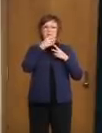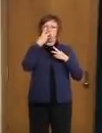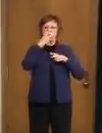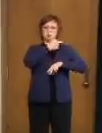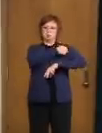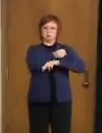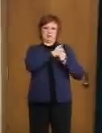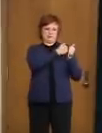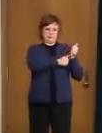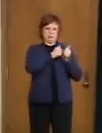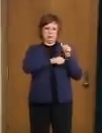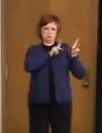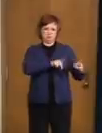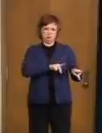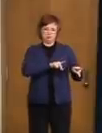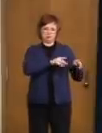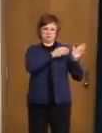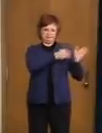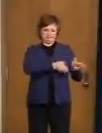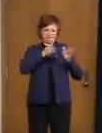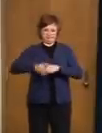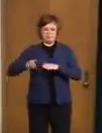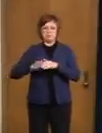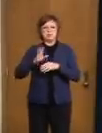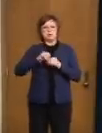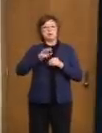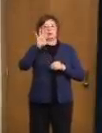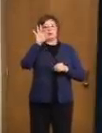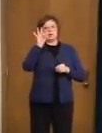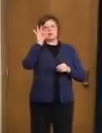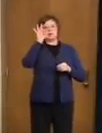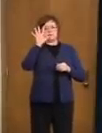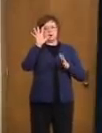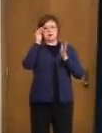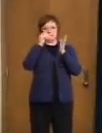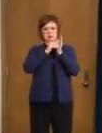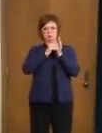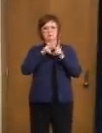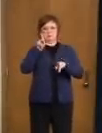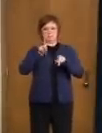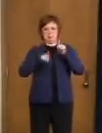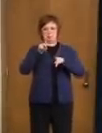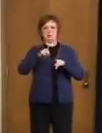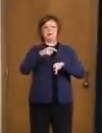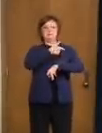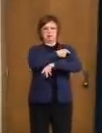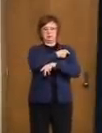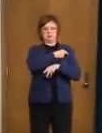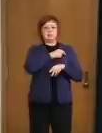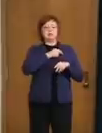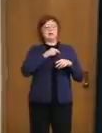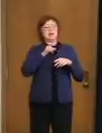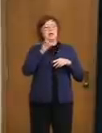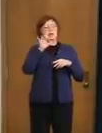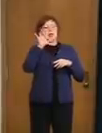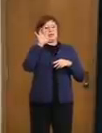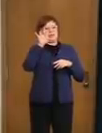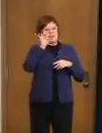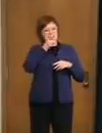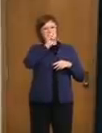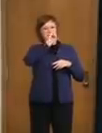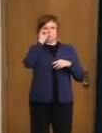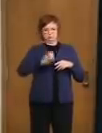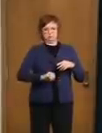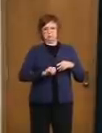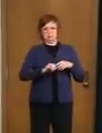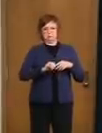about 95,000 Saskatchewan residents. It's about 8% of our population that could be fully vaccinated with the current